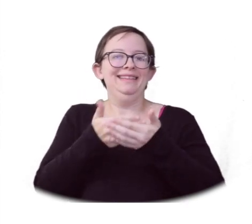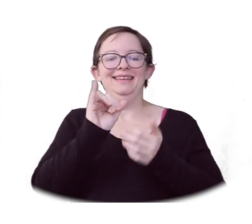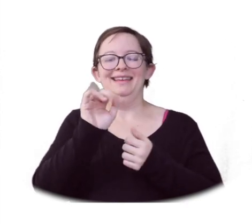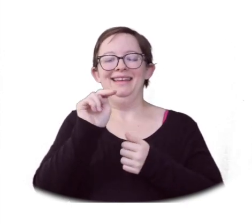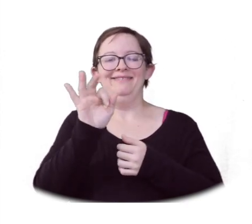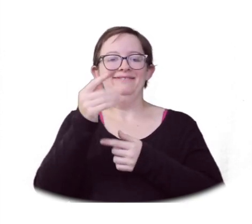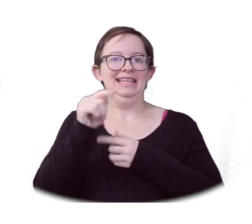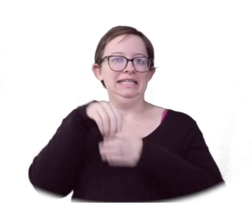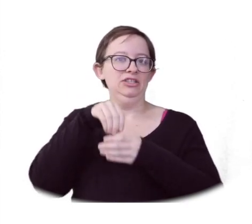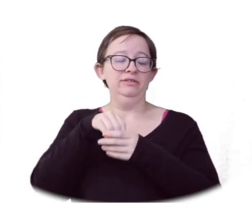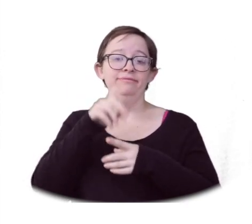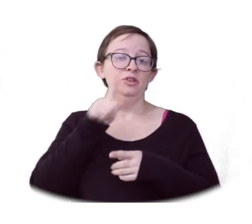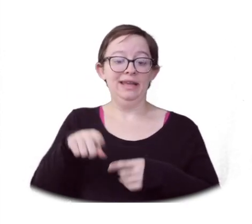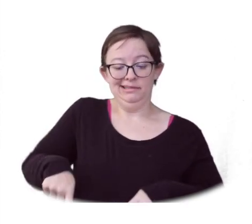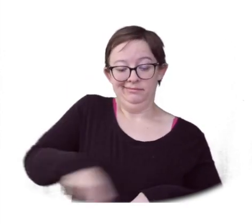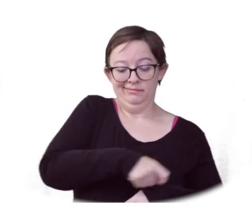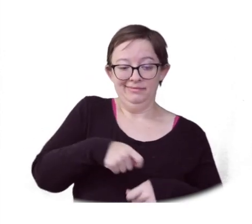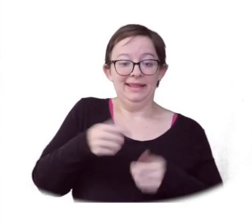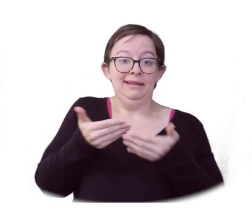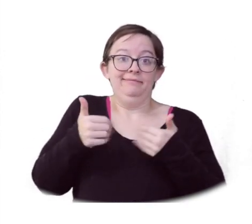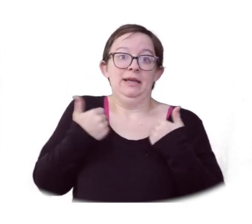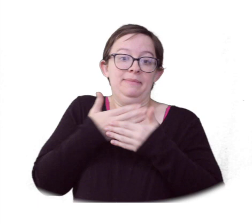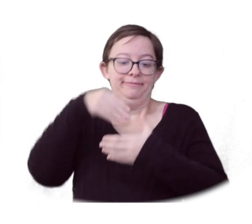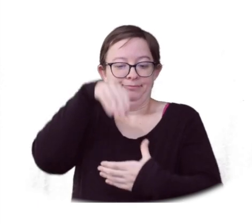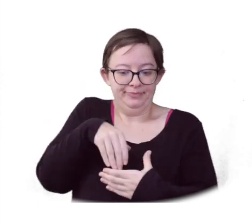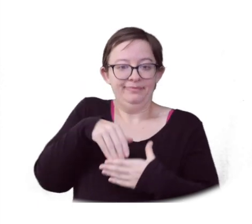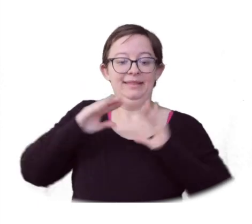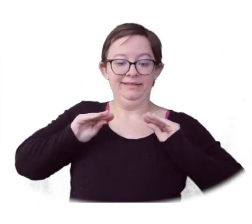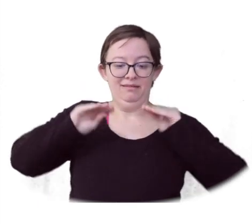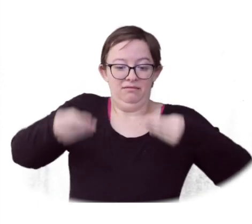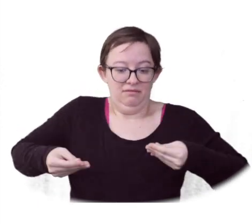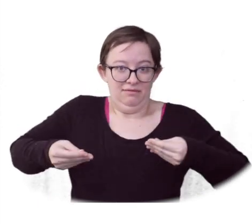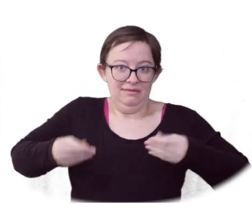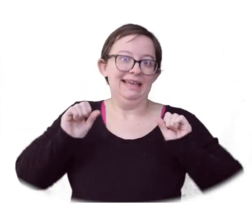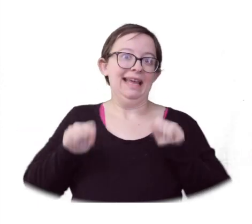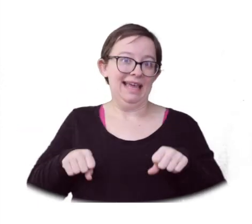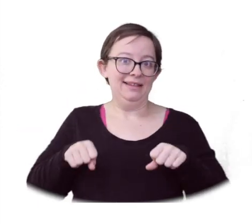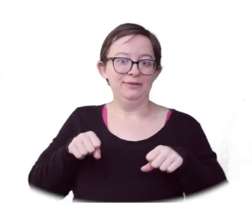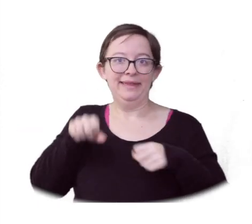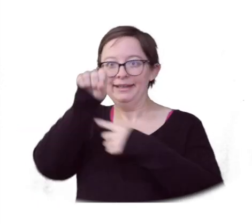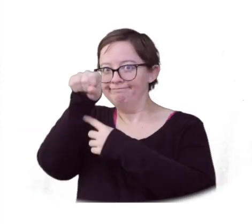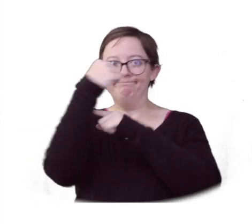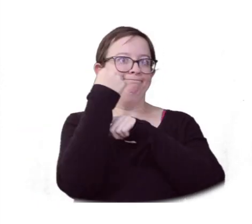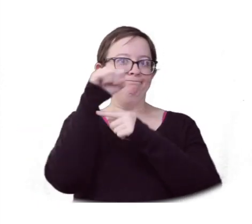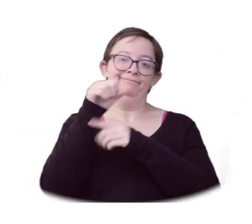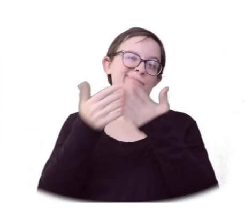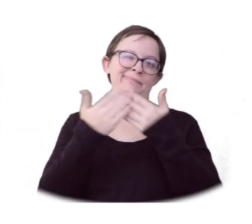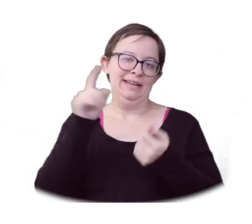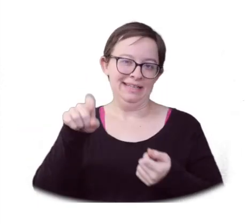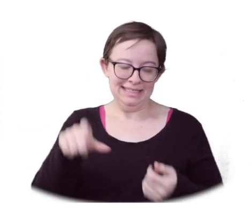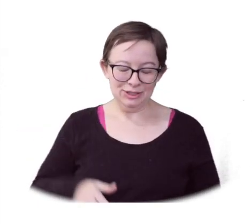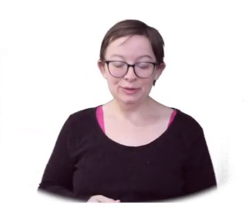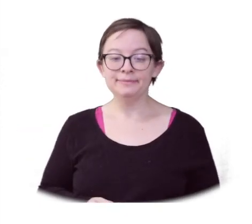special infant insert. It can just zip right up and your infant can go right in. This top part will fold down so they can sit frontwards, backwards,